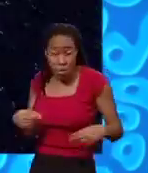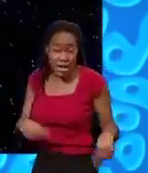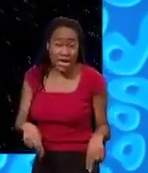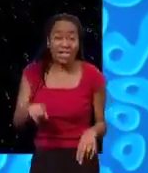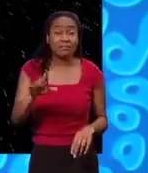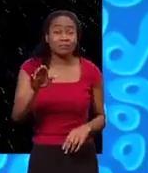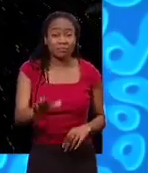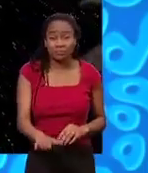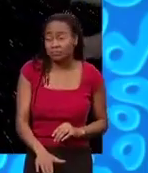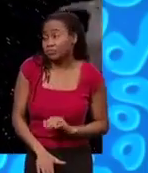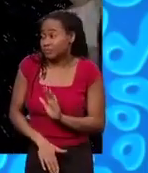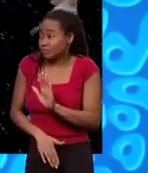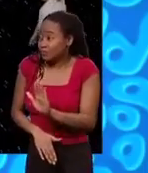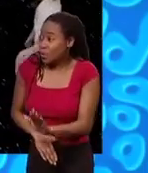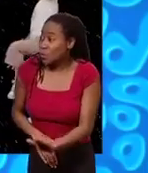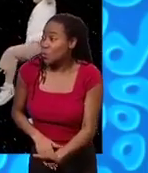Space walking.